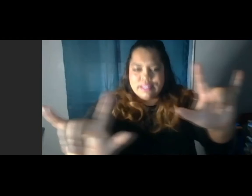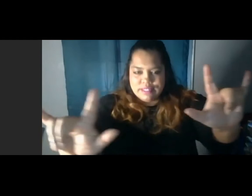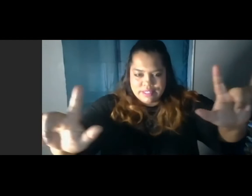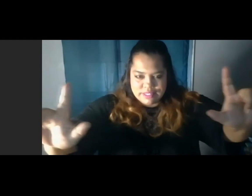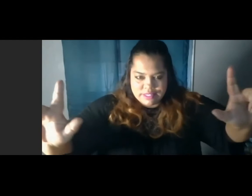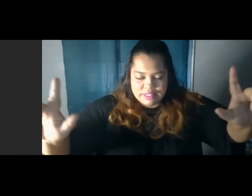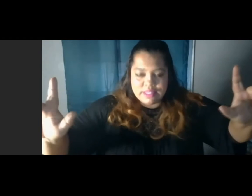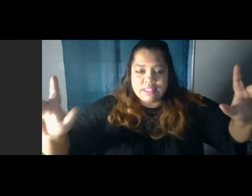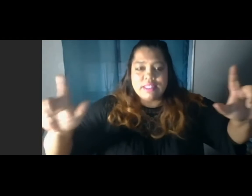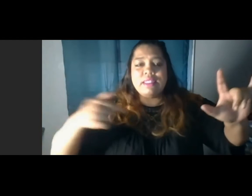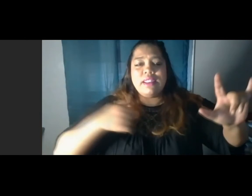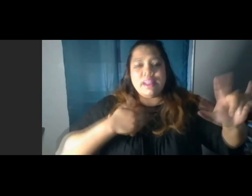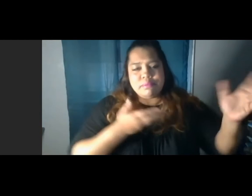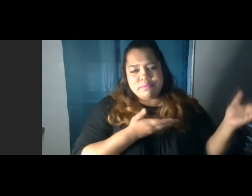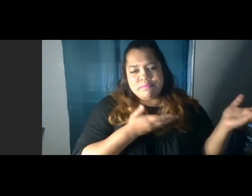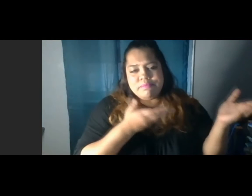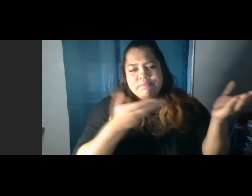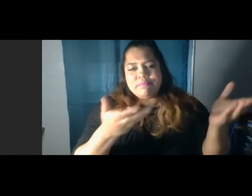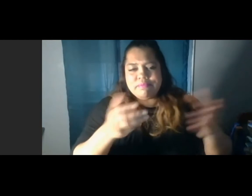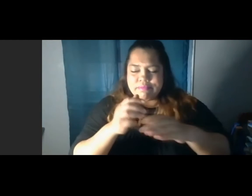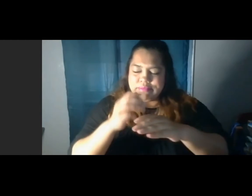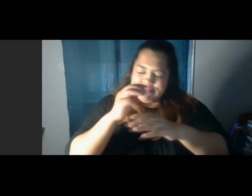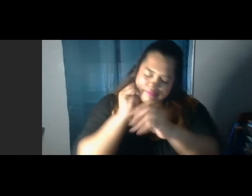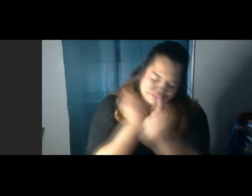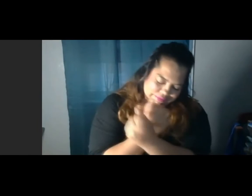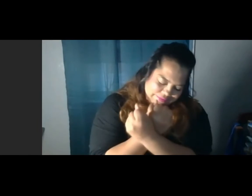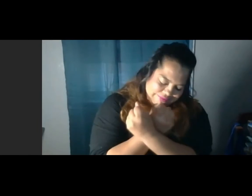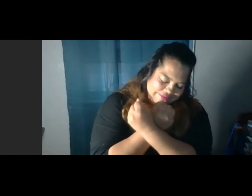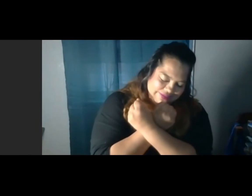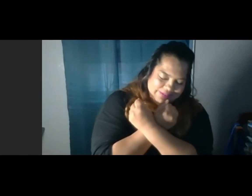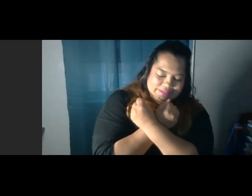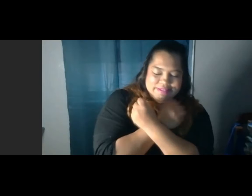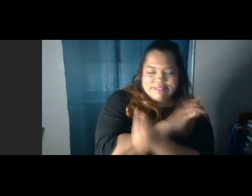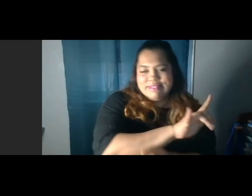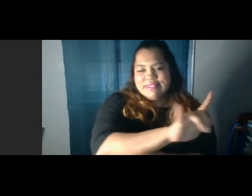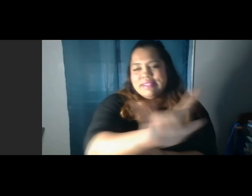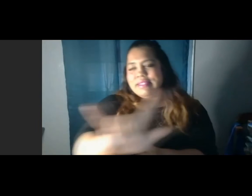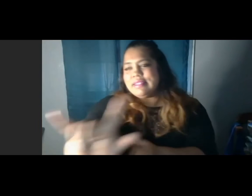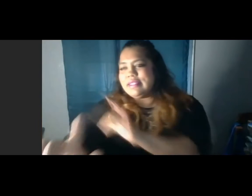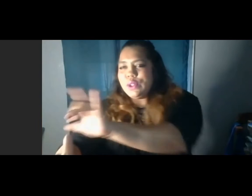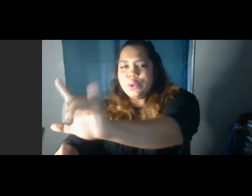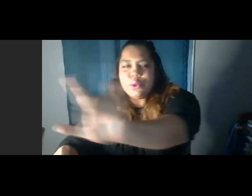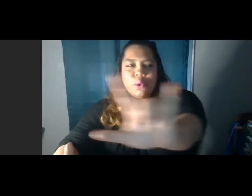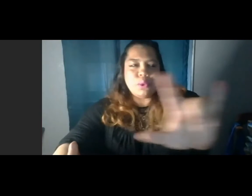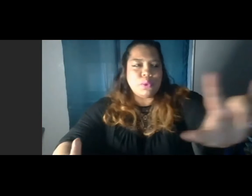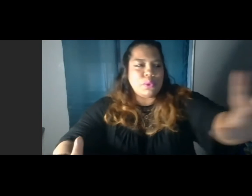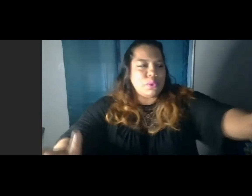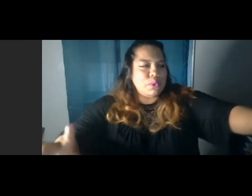world. I'm sending love all over the